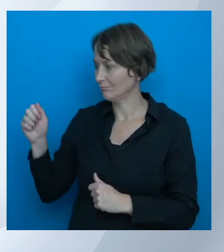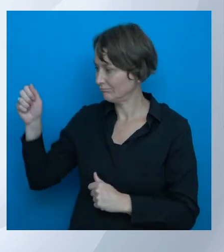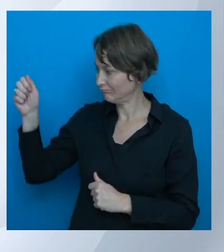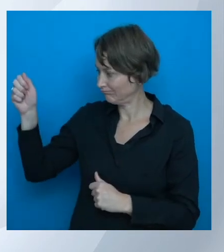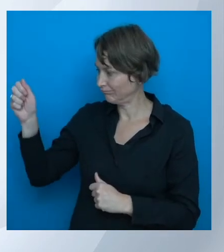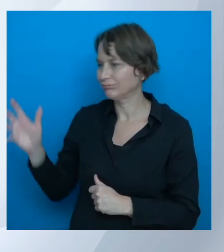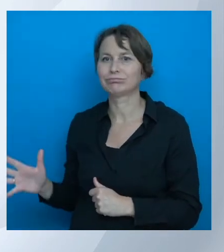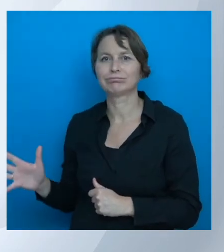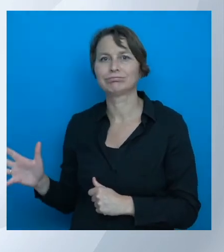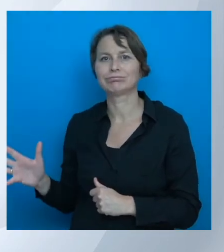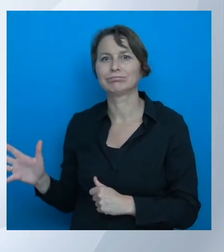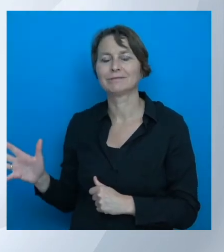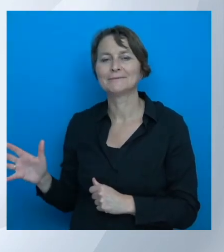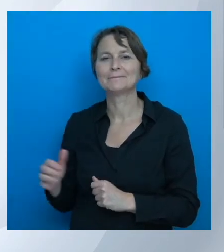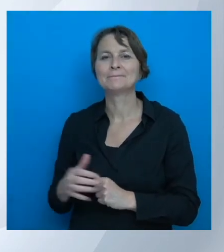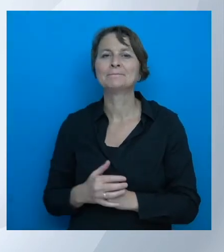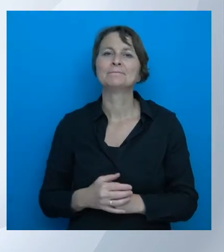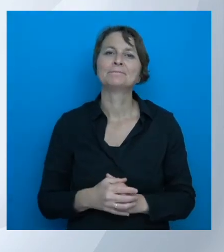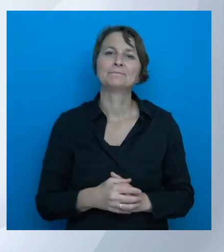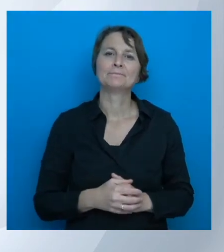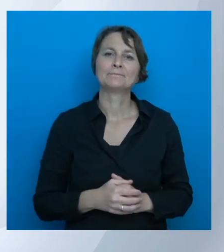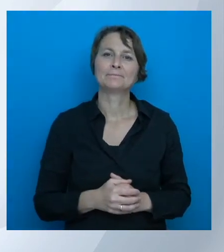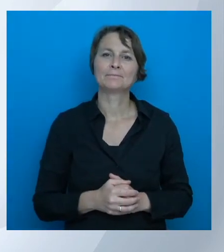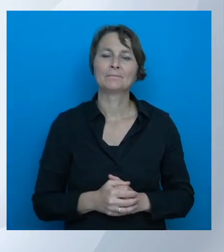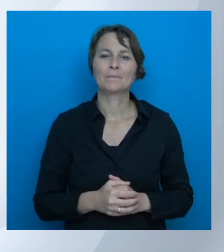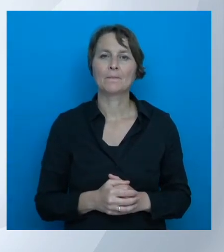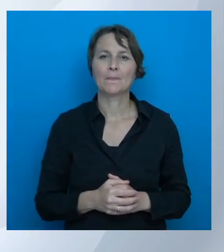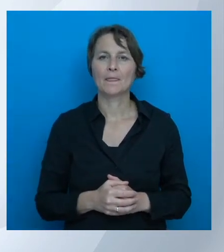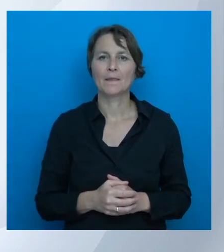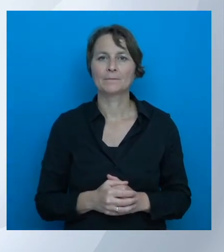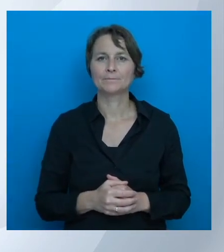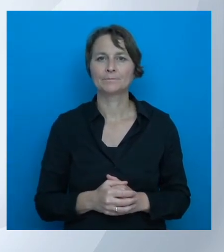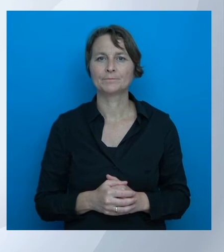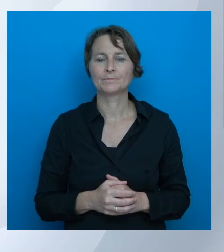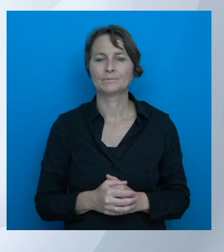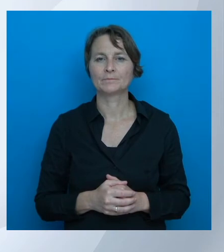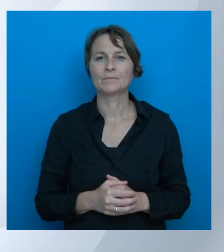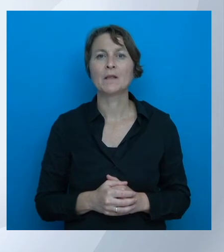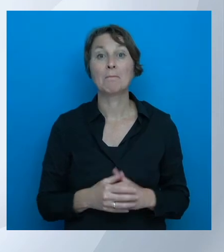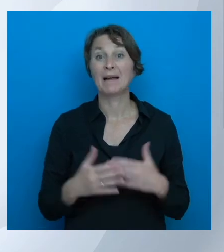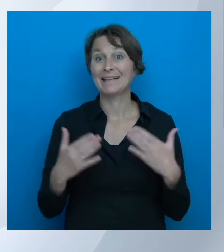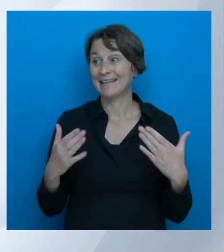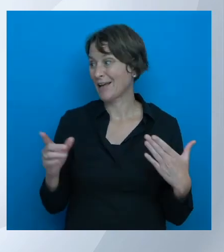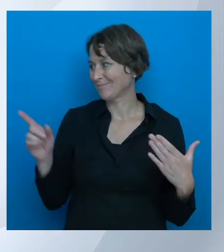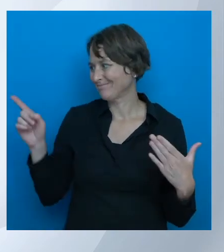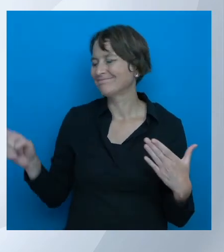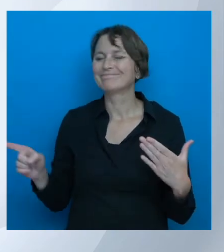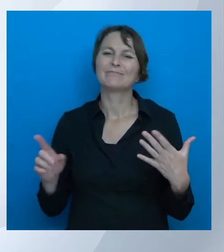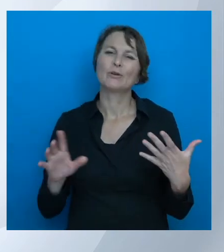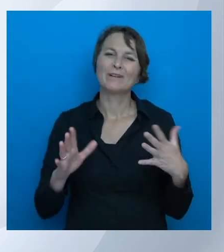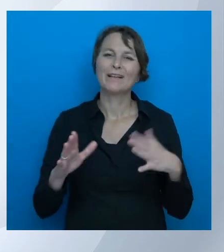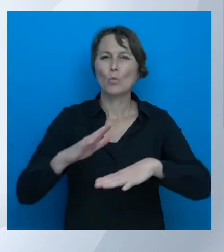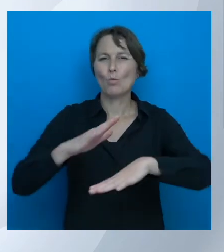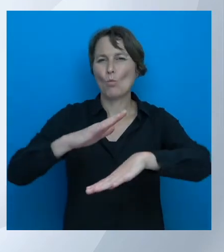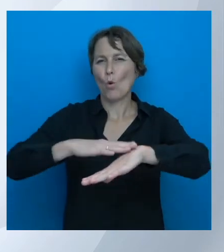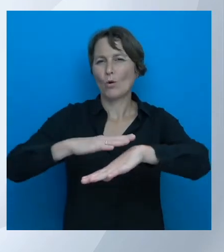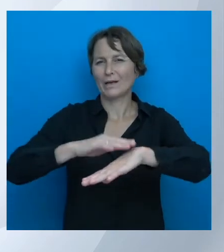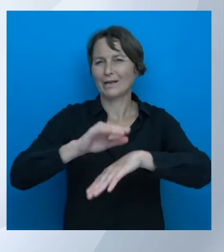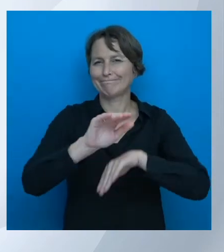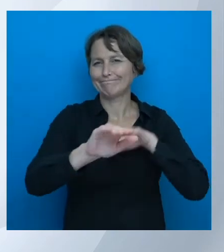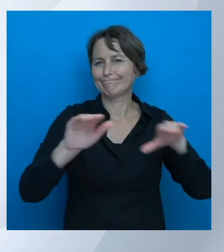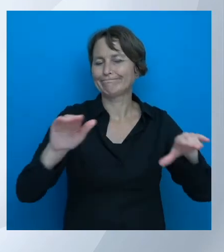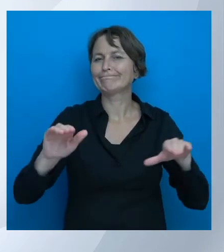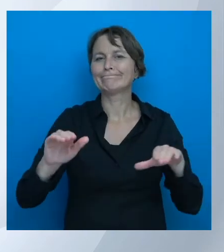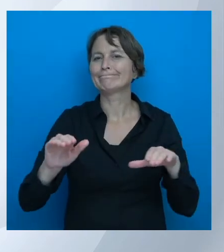The downside is it's right now just a warning, so it's not blocking, but we can